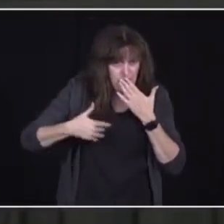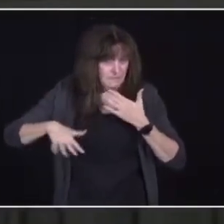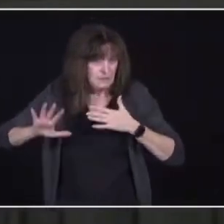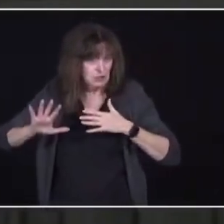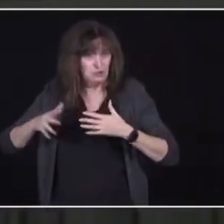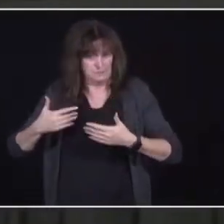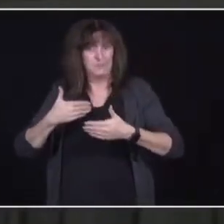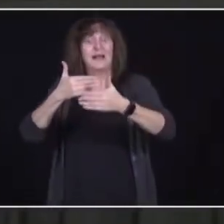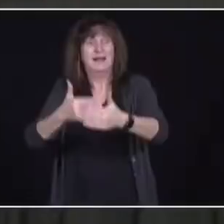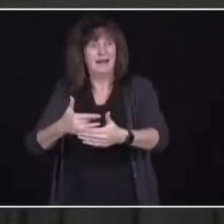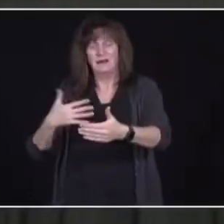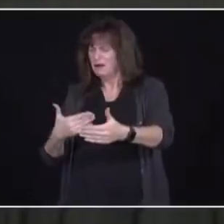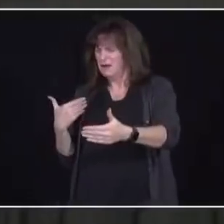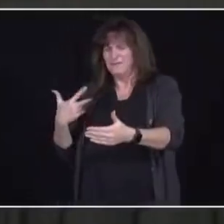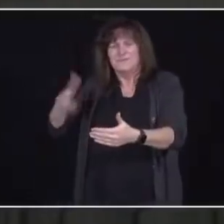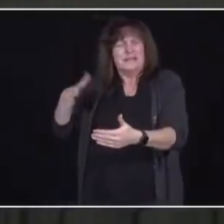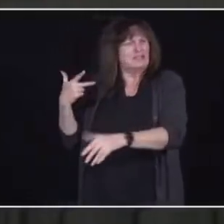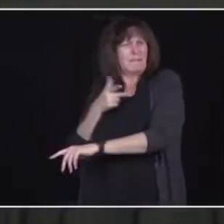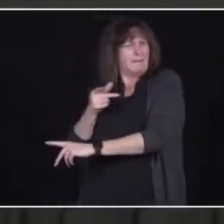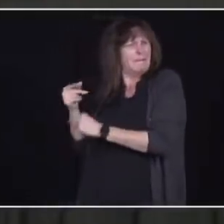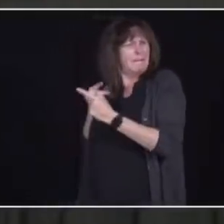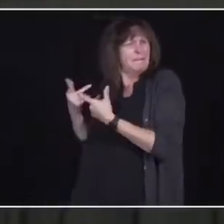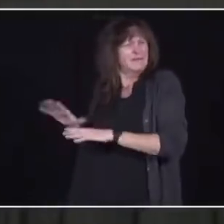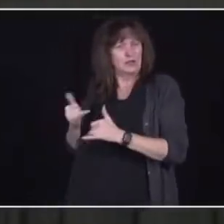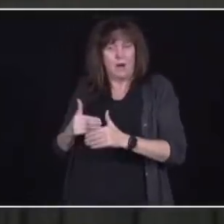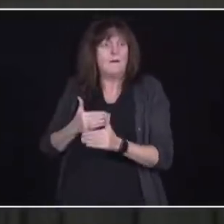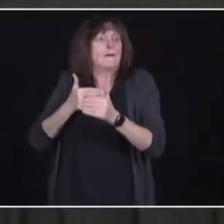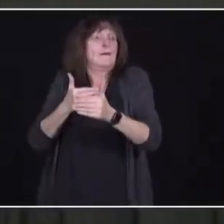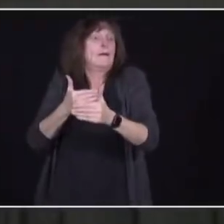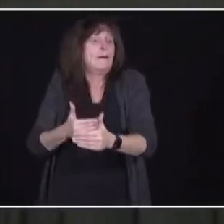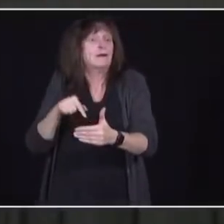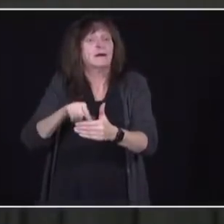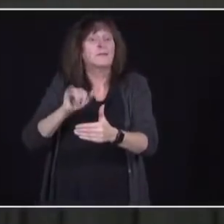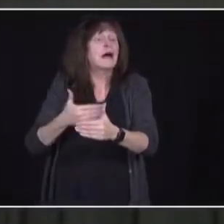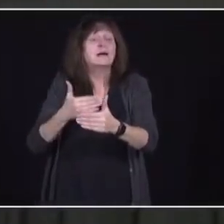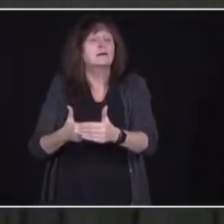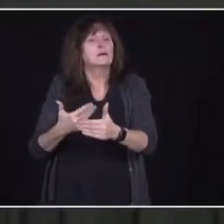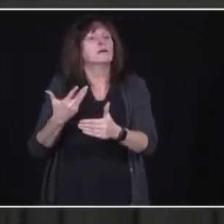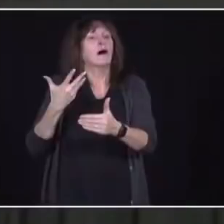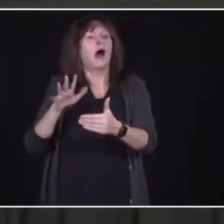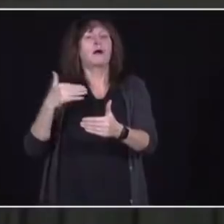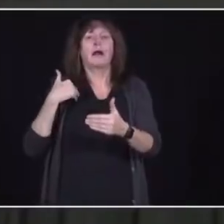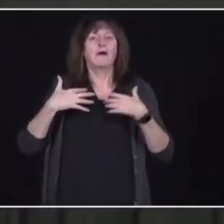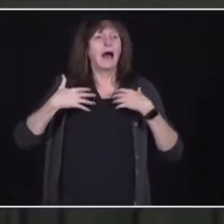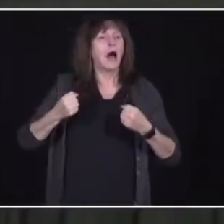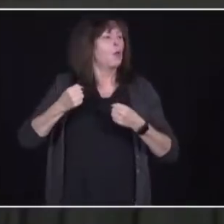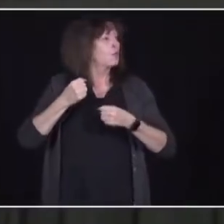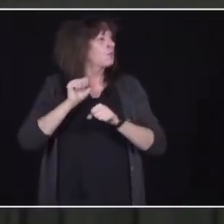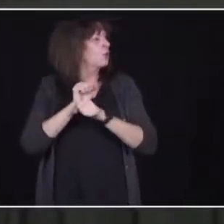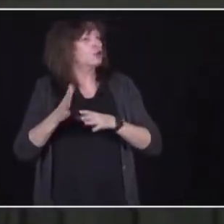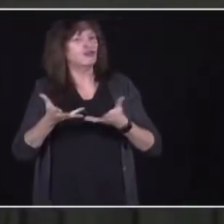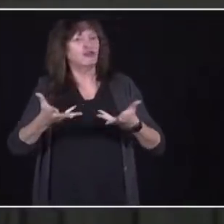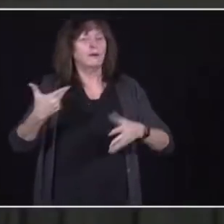or at least offered the vaccination to them, done the health care workers, and those will be continuing tasks throughout, because people will always